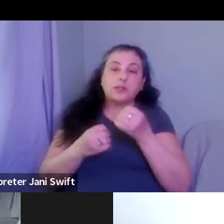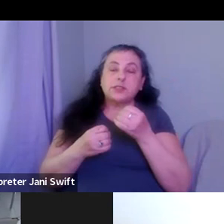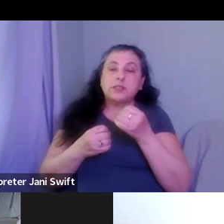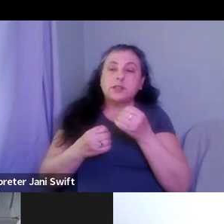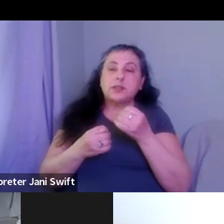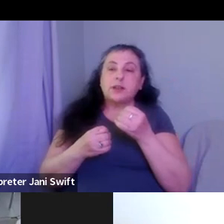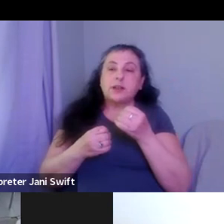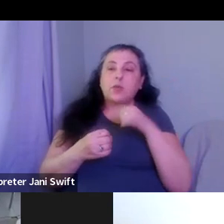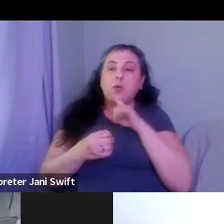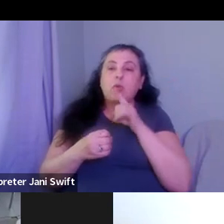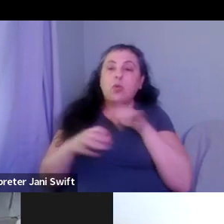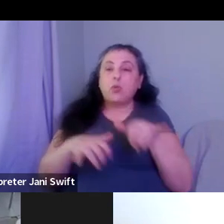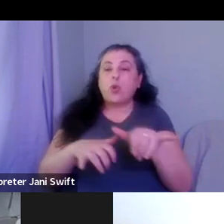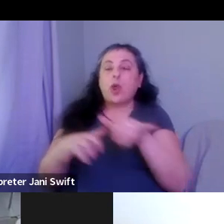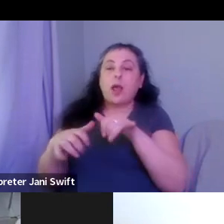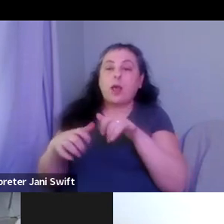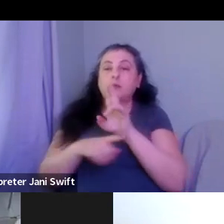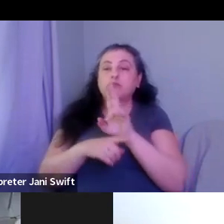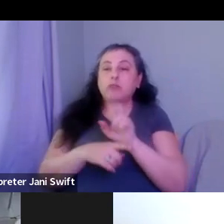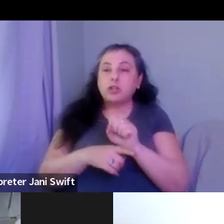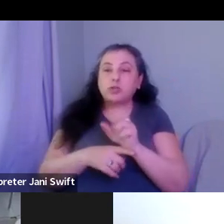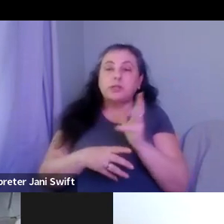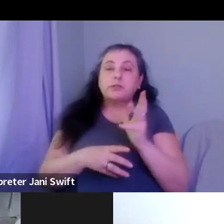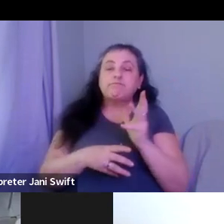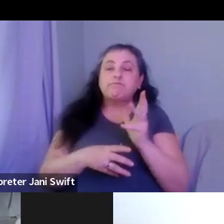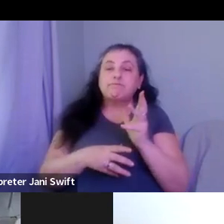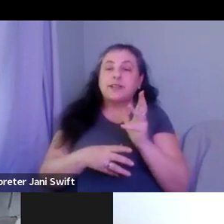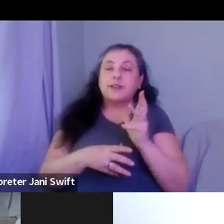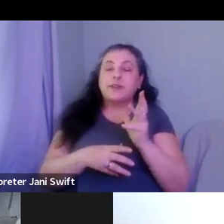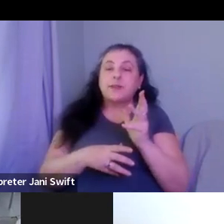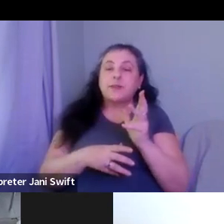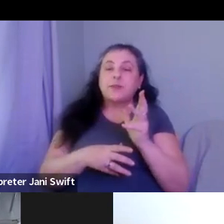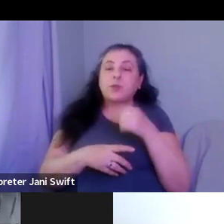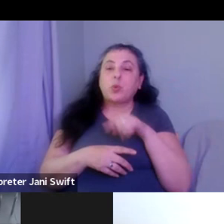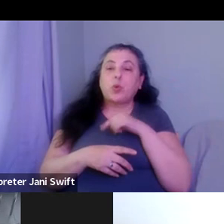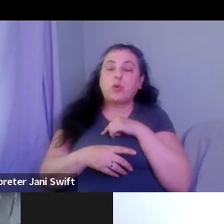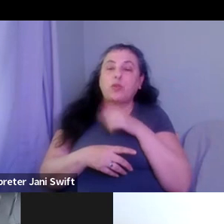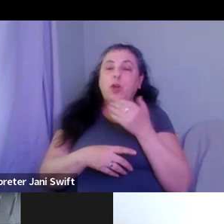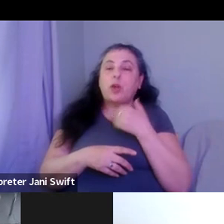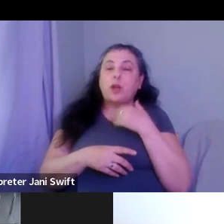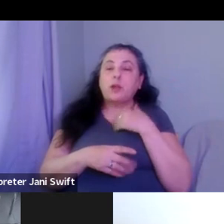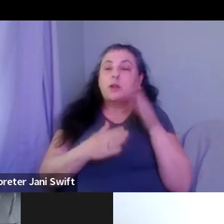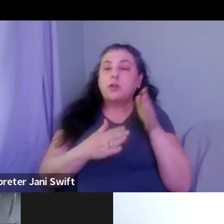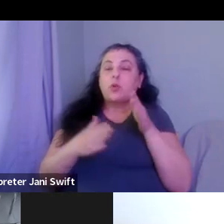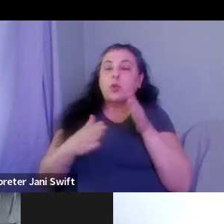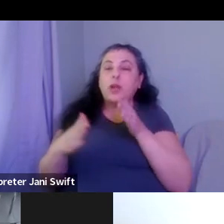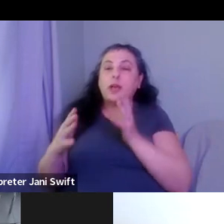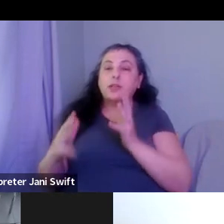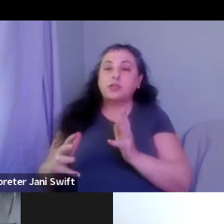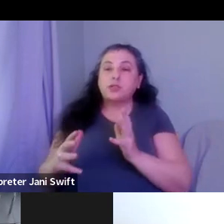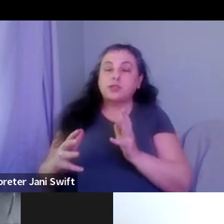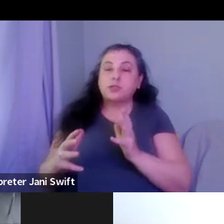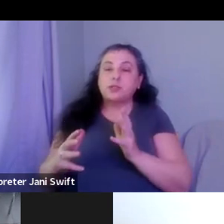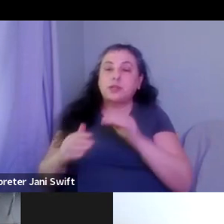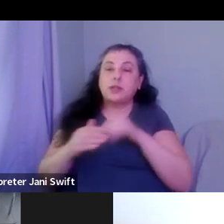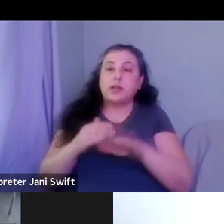organization, and we are throughout the country. And we have organizers